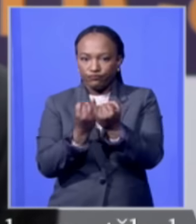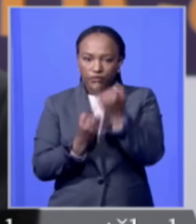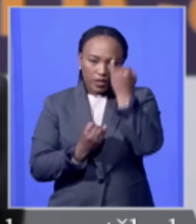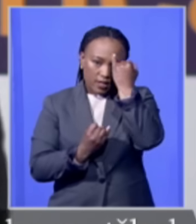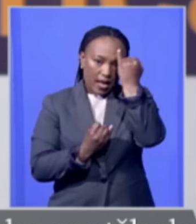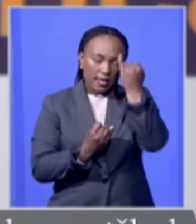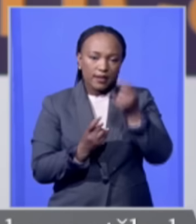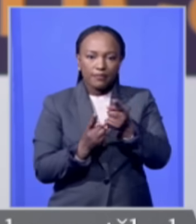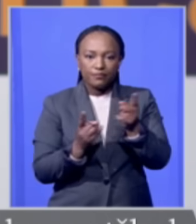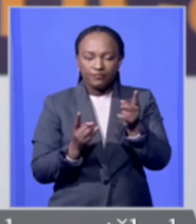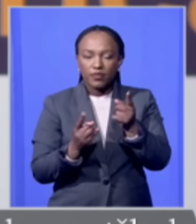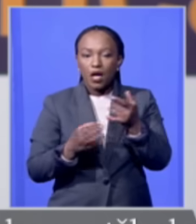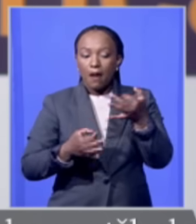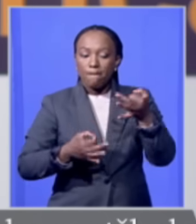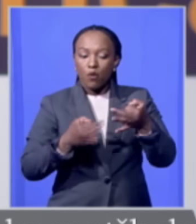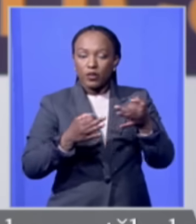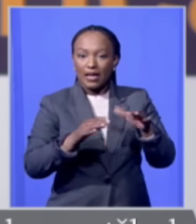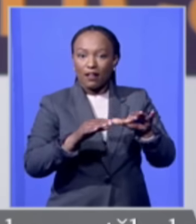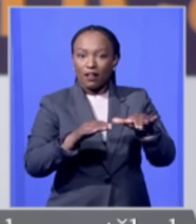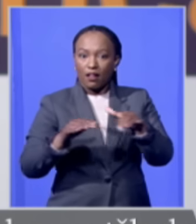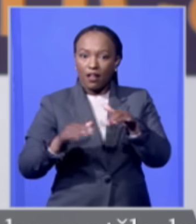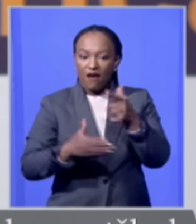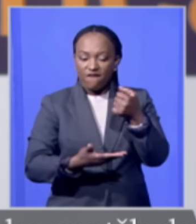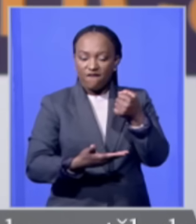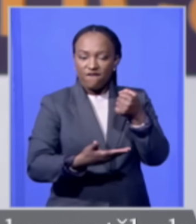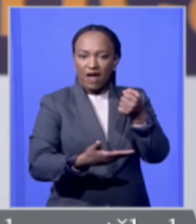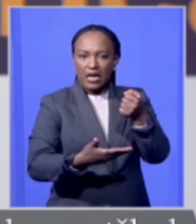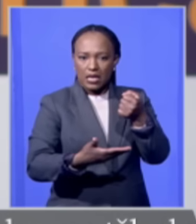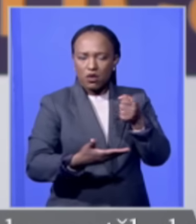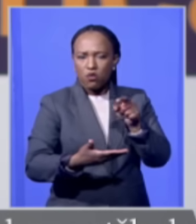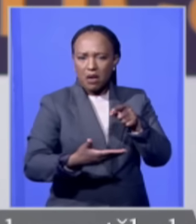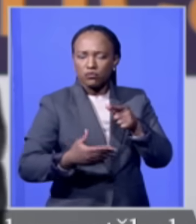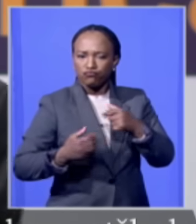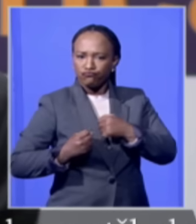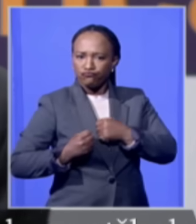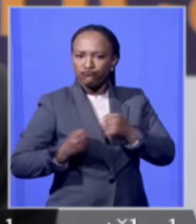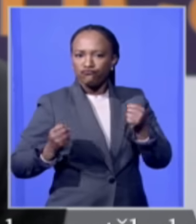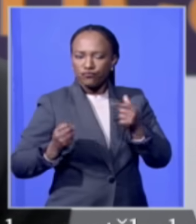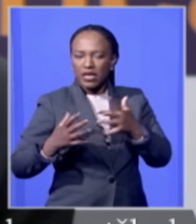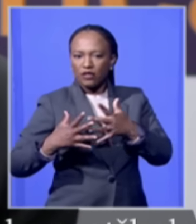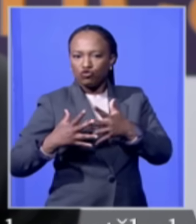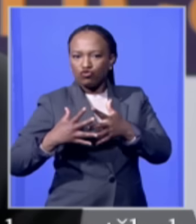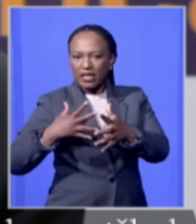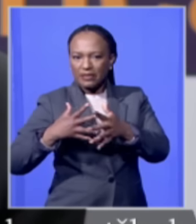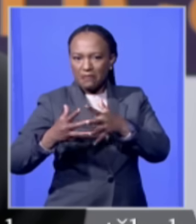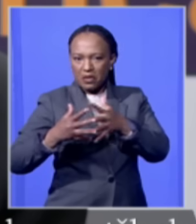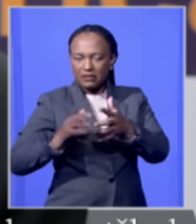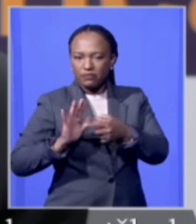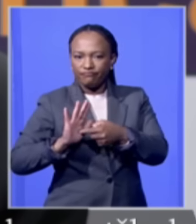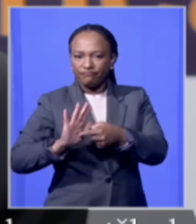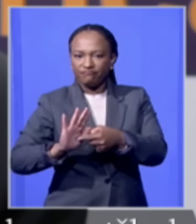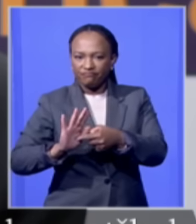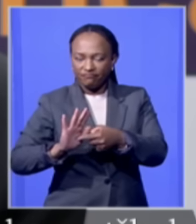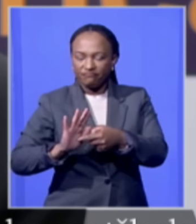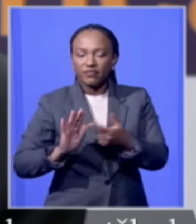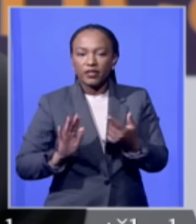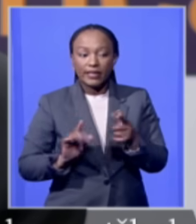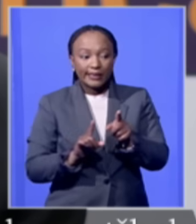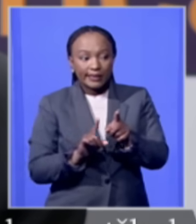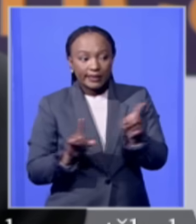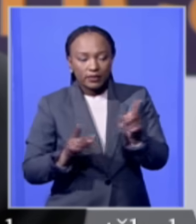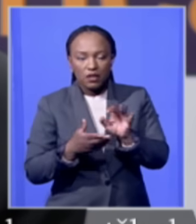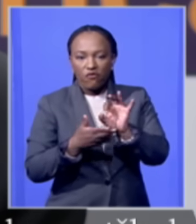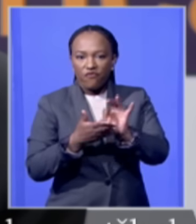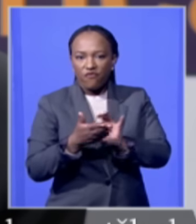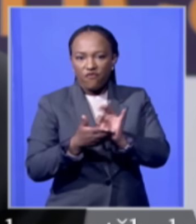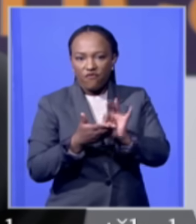at the heart of political party funding. To make informed choices when voting, voters need to know who